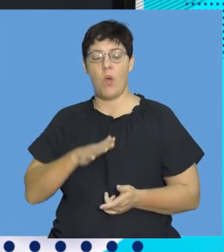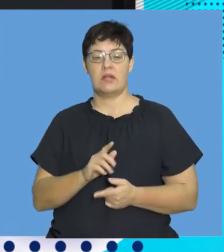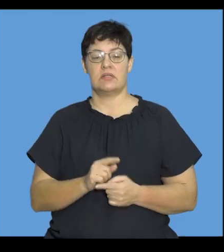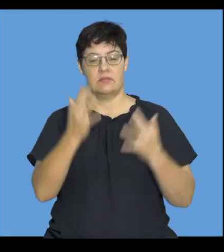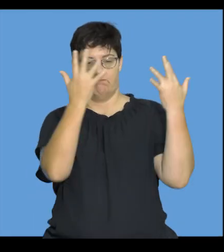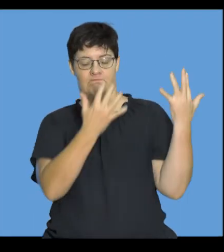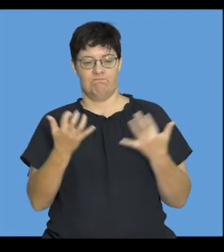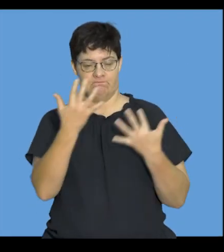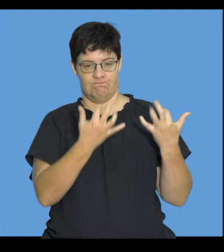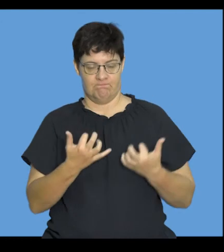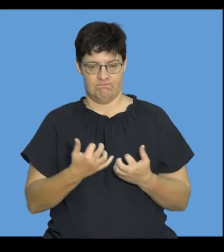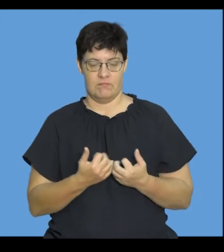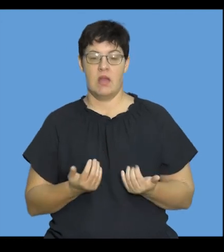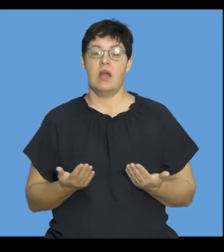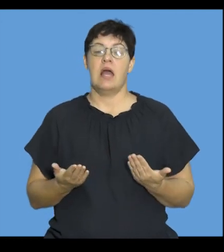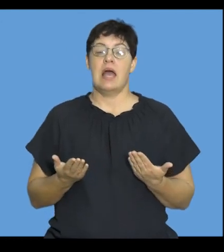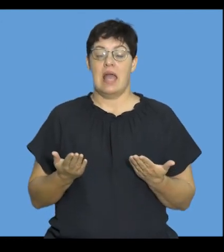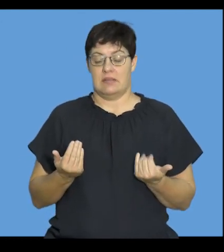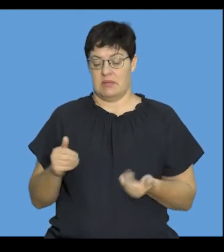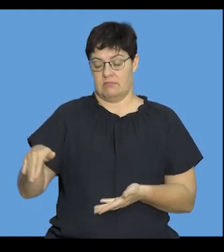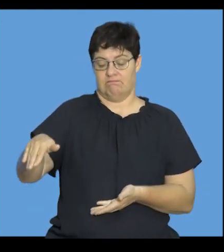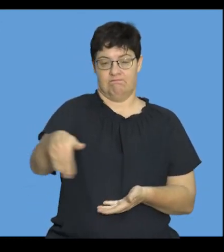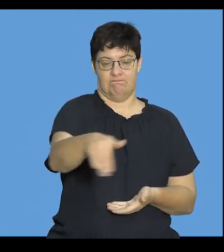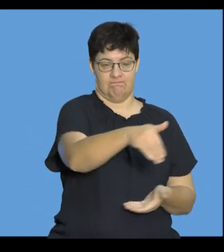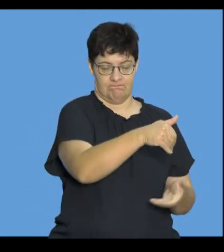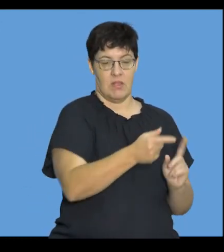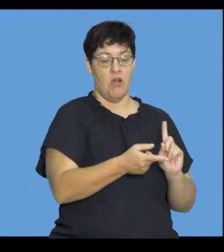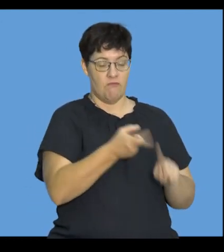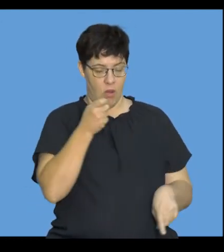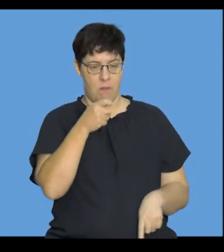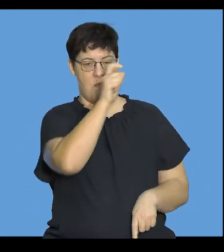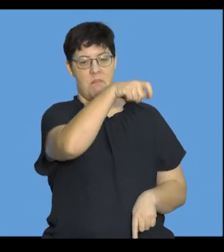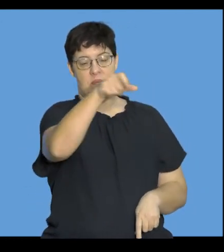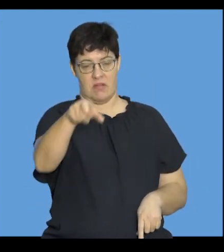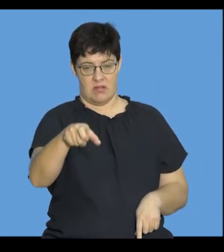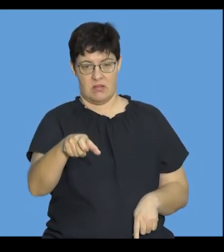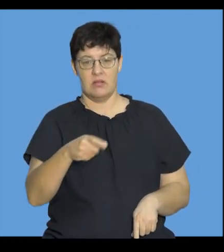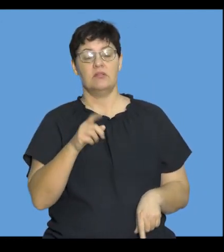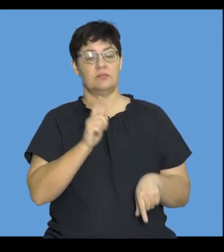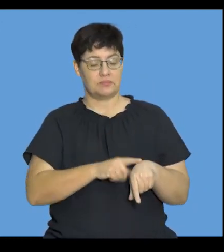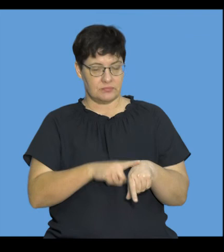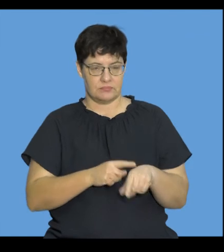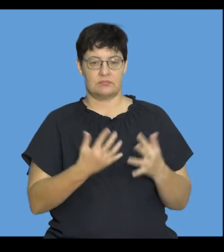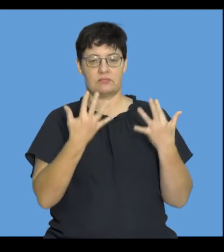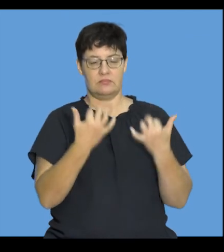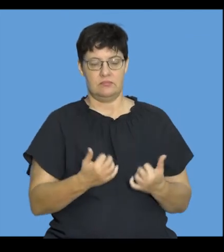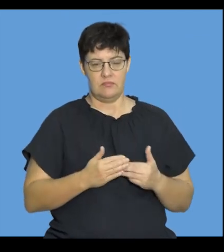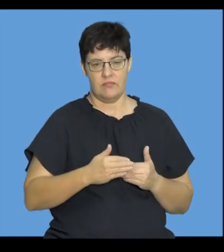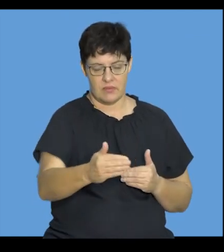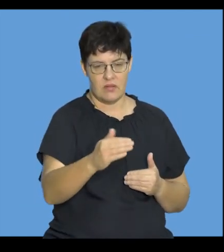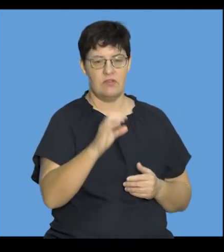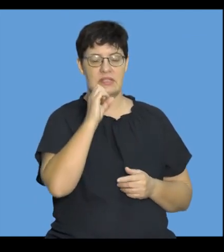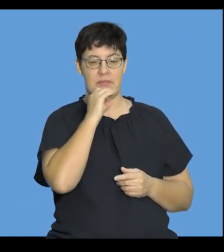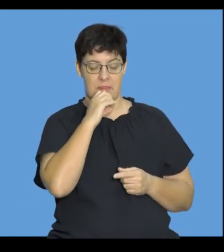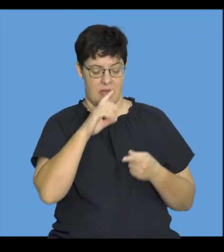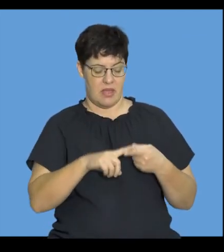calculate the expected collections from debtors during the budgeted months of